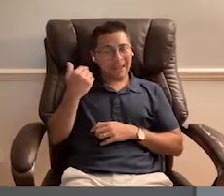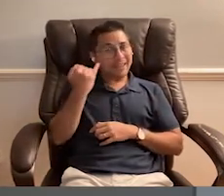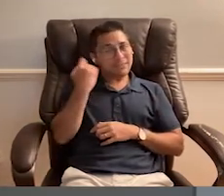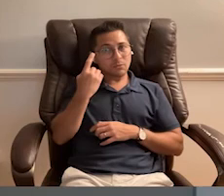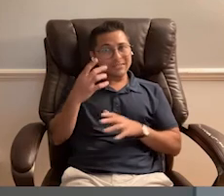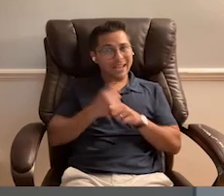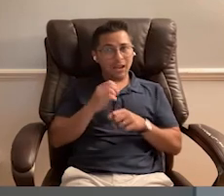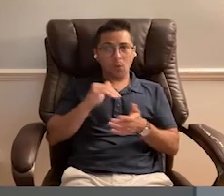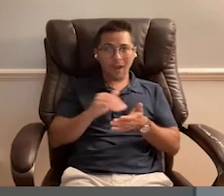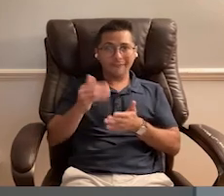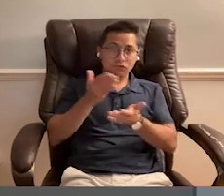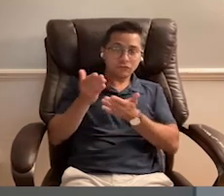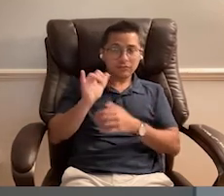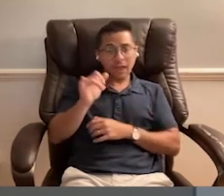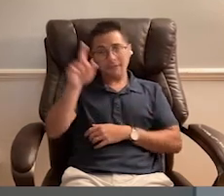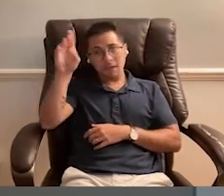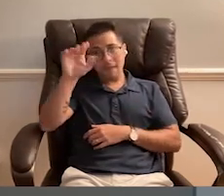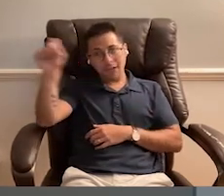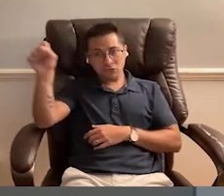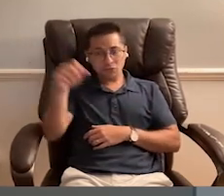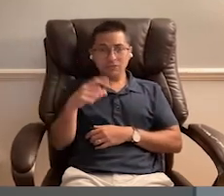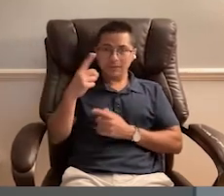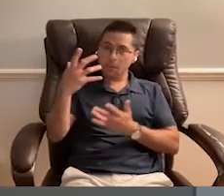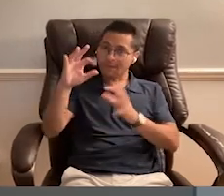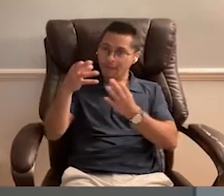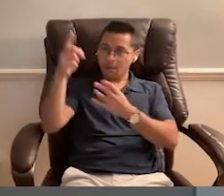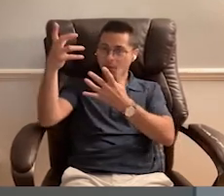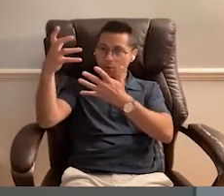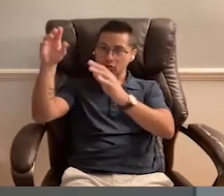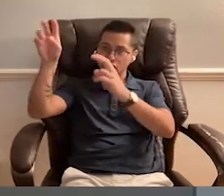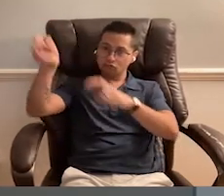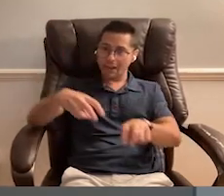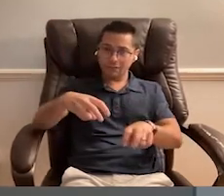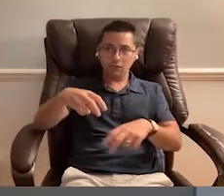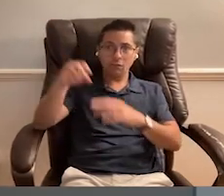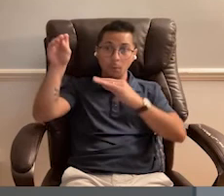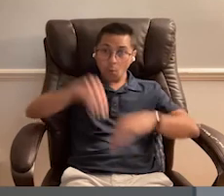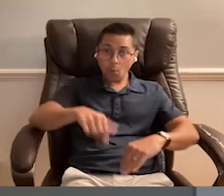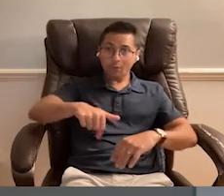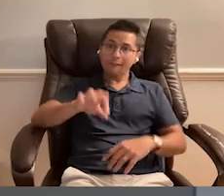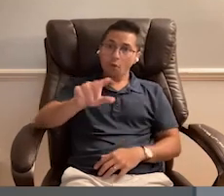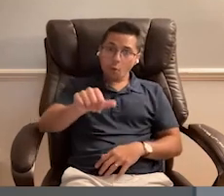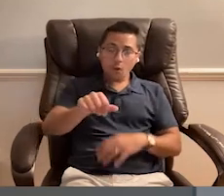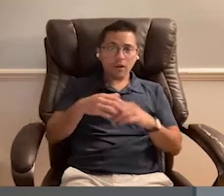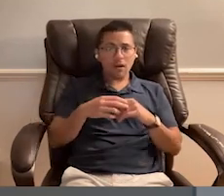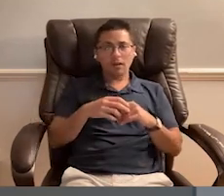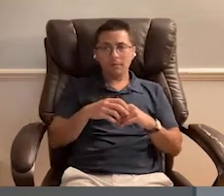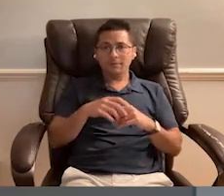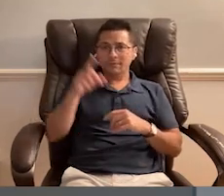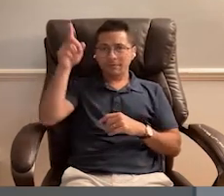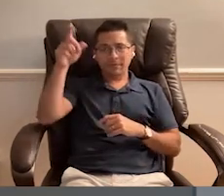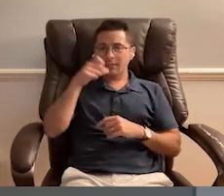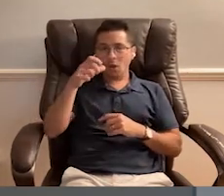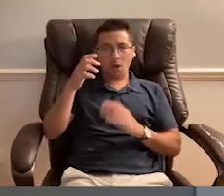waiver. That's why we were saying earlier, if somebody is receiving waiver services, say for instance in Massachusetts, and the family wants to transfer